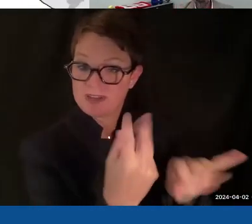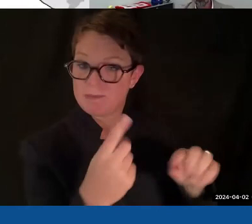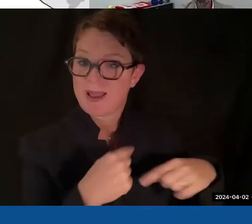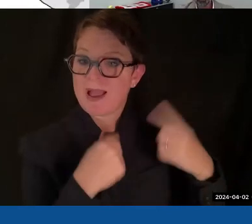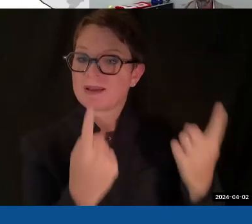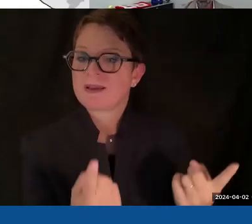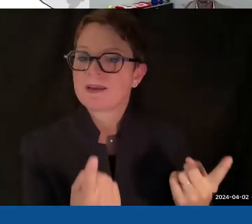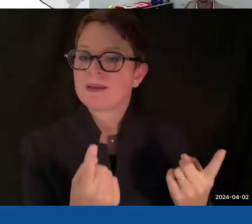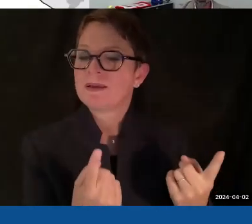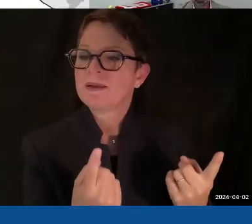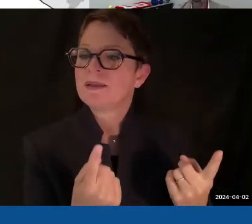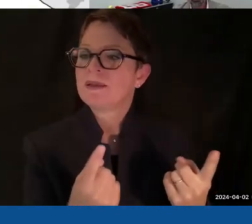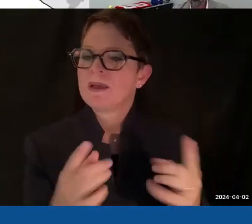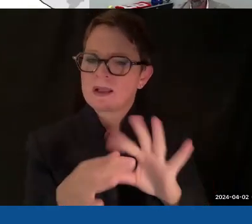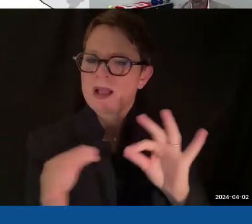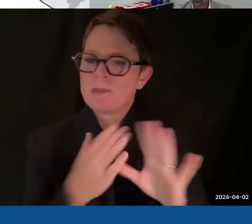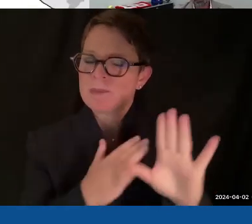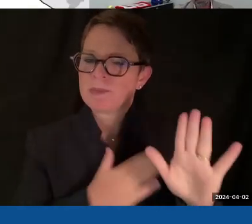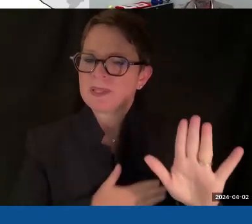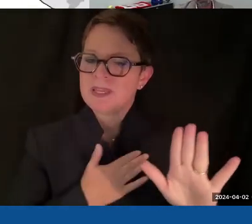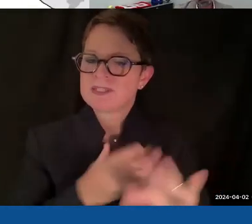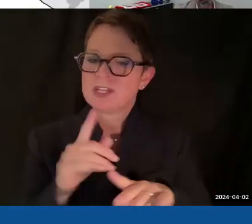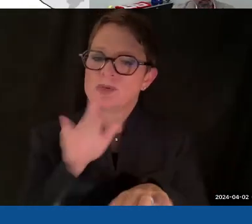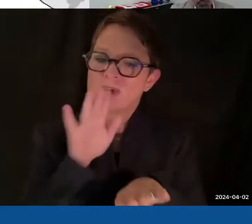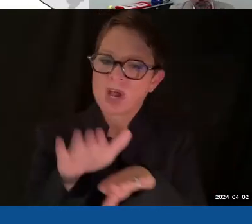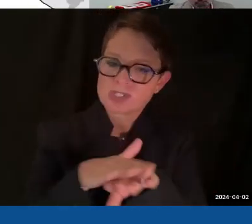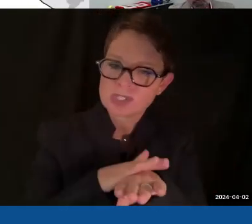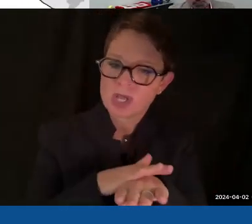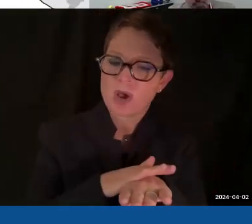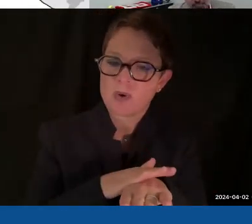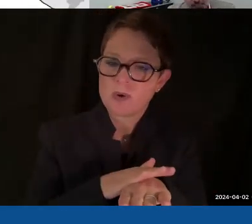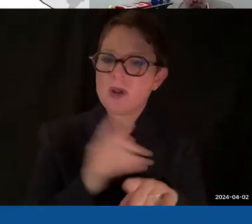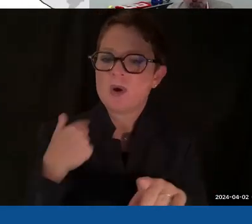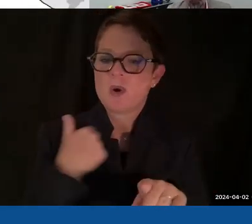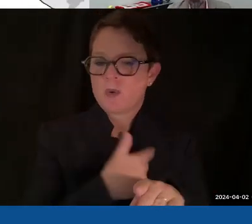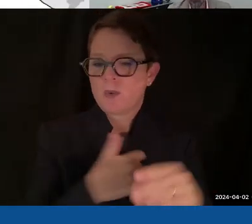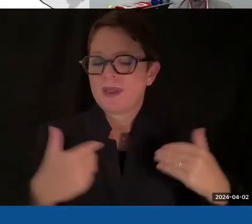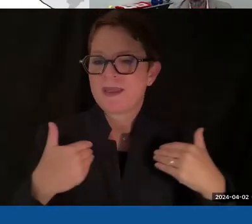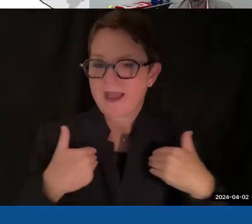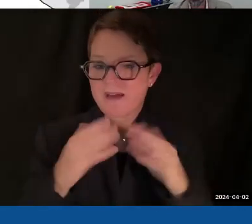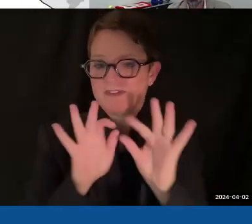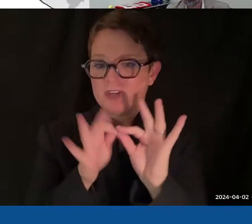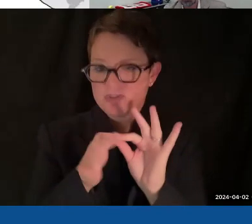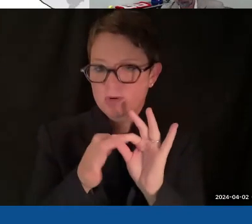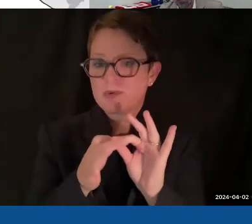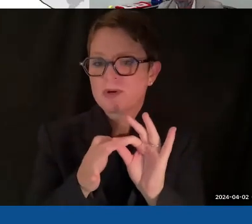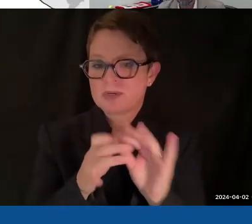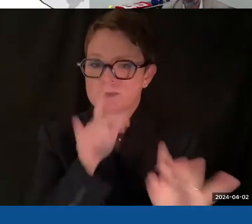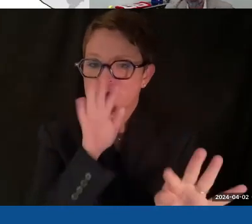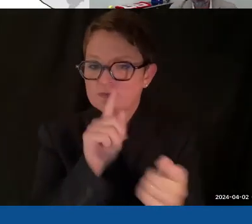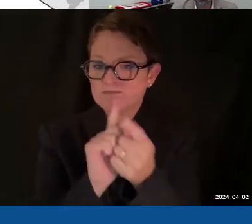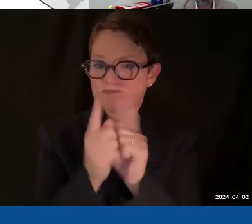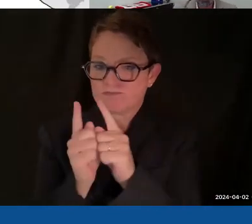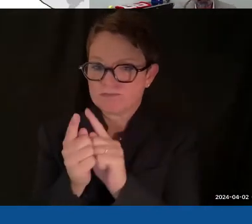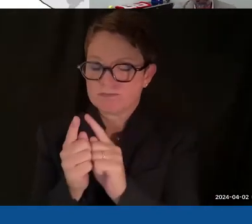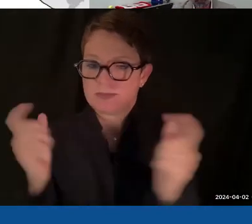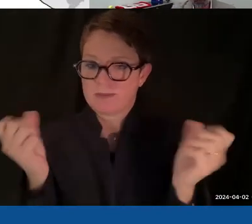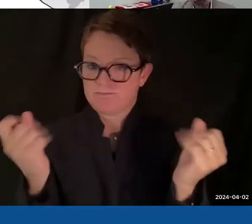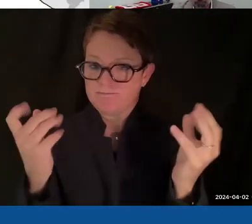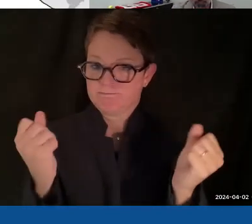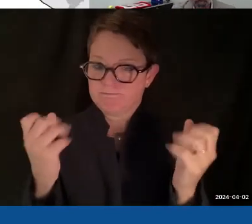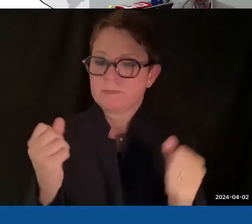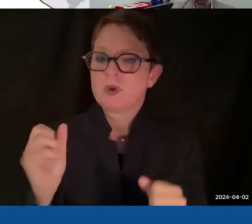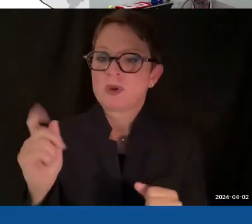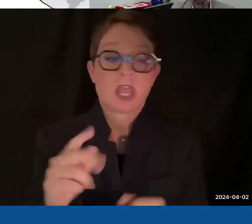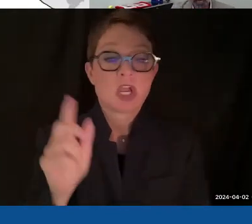I just make a comment? Can you please maybe slow down just a little bit, because we do have the interpreter, so. Will do. What